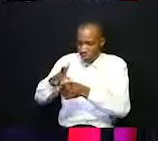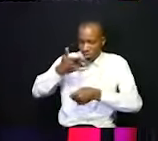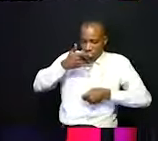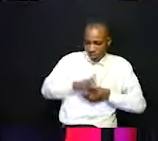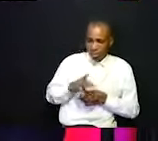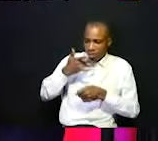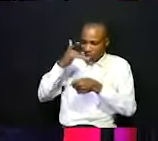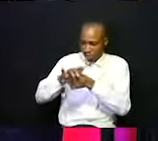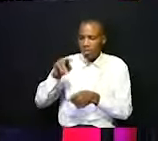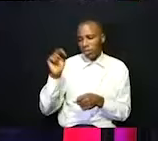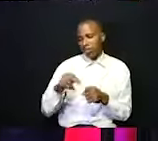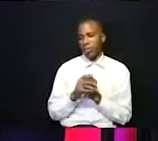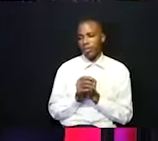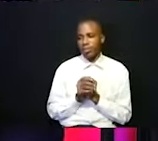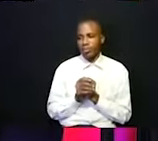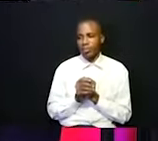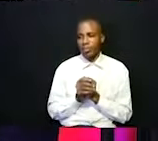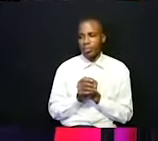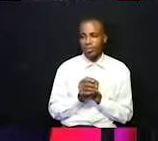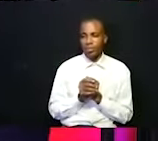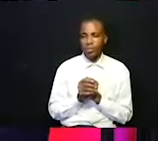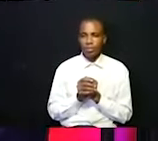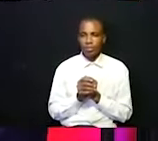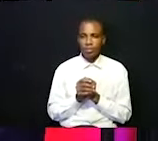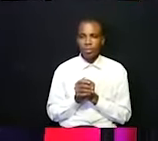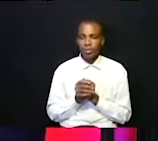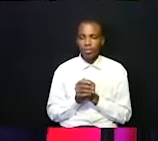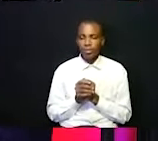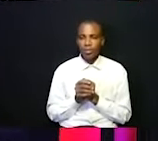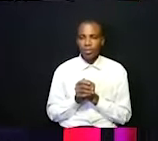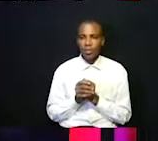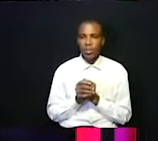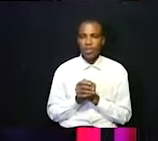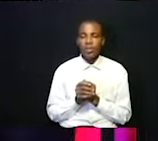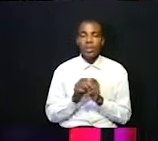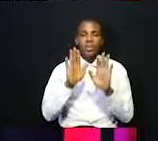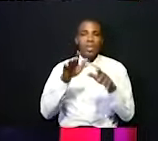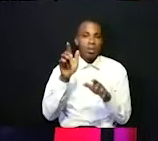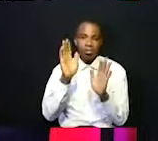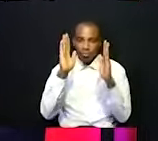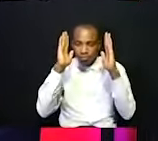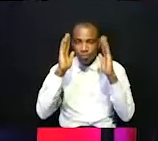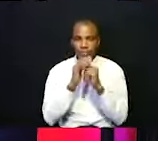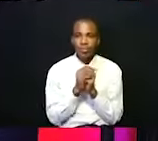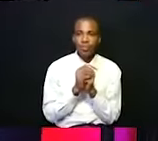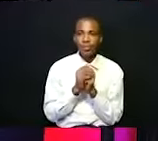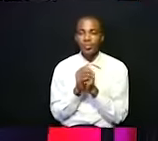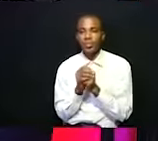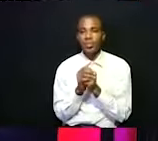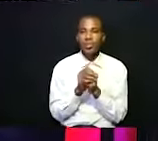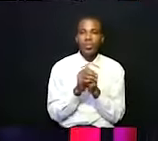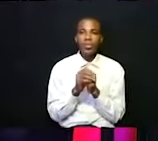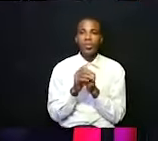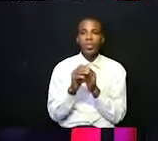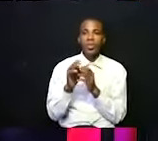I'm in CD and I say and tamka and what this sa awari. And then please listen to this. God adds